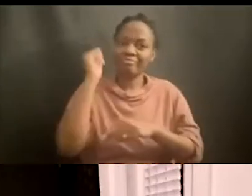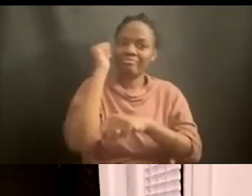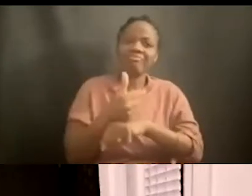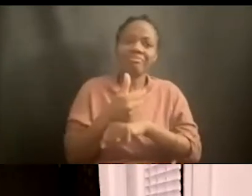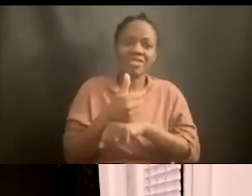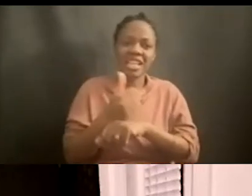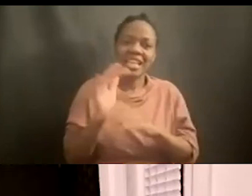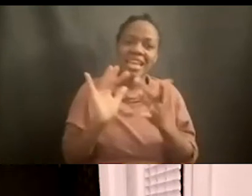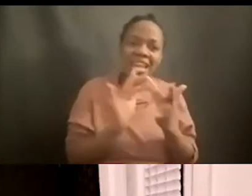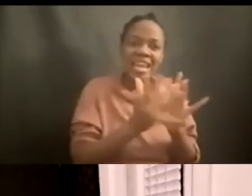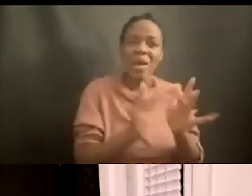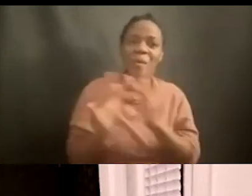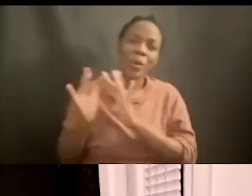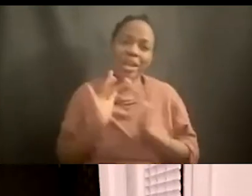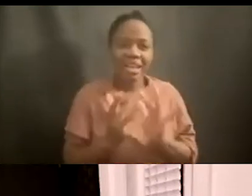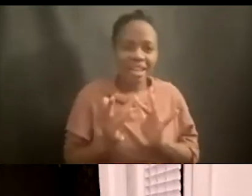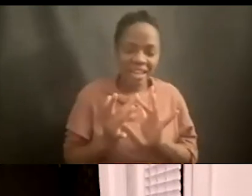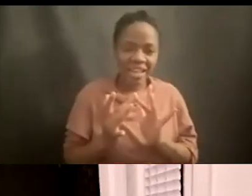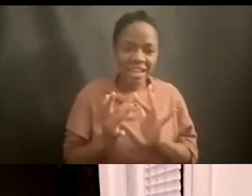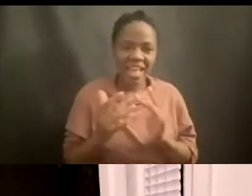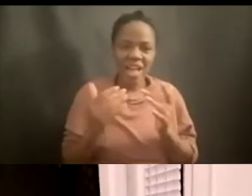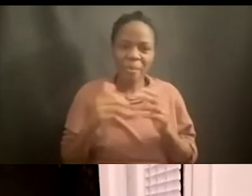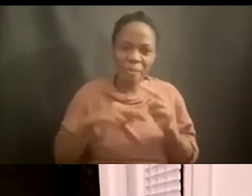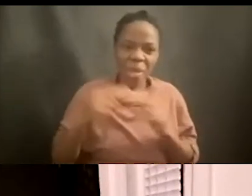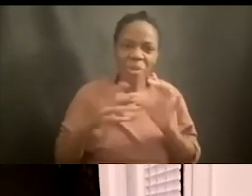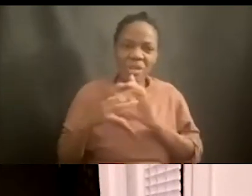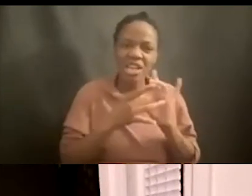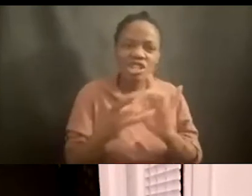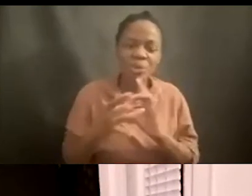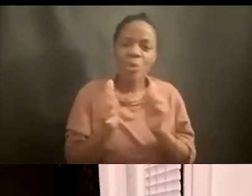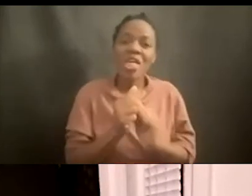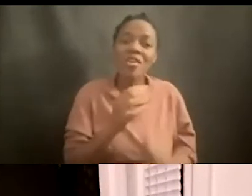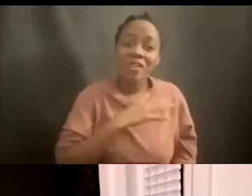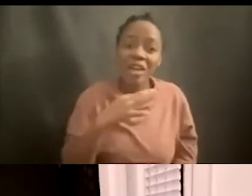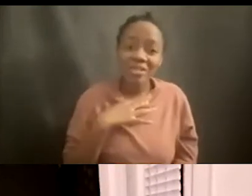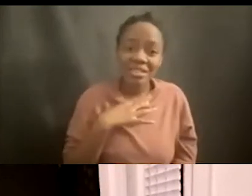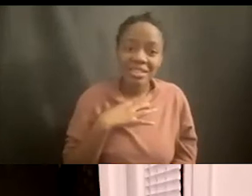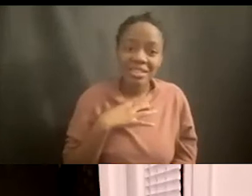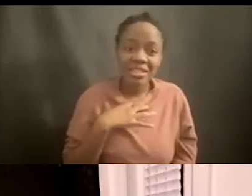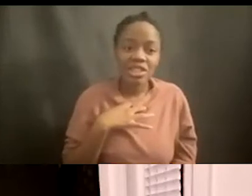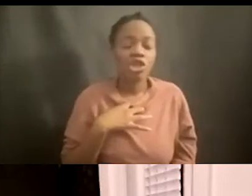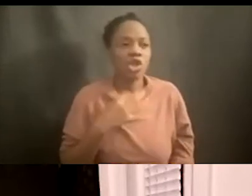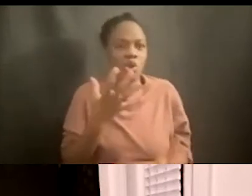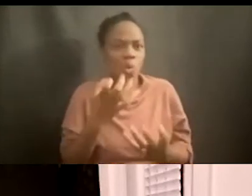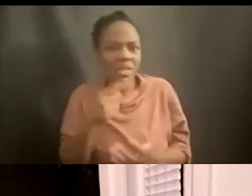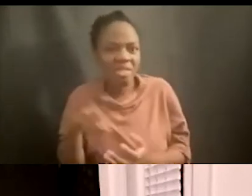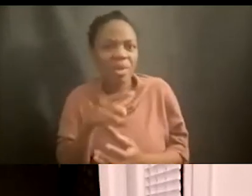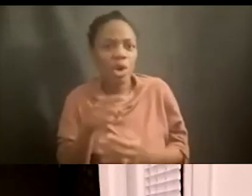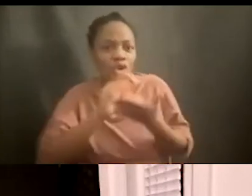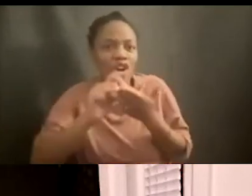creating networking, in making sure that you have those relationships with your faculty members so that they can write great and